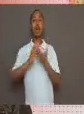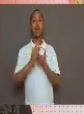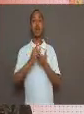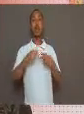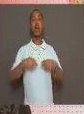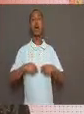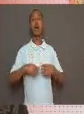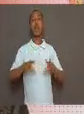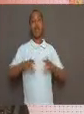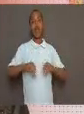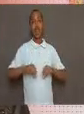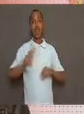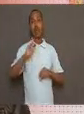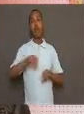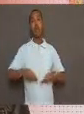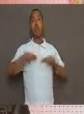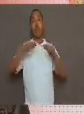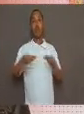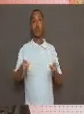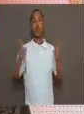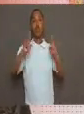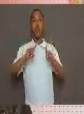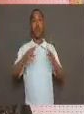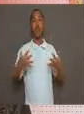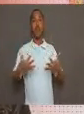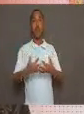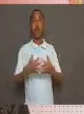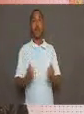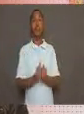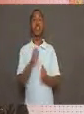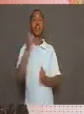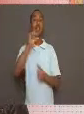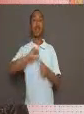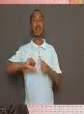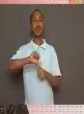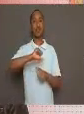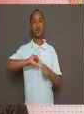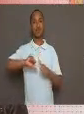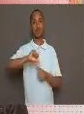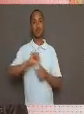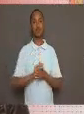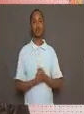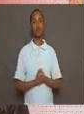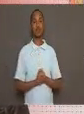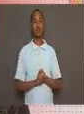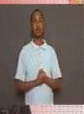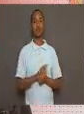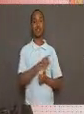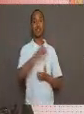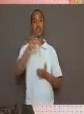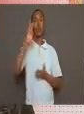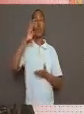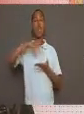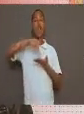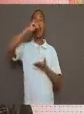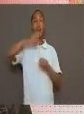have gained or lost when it is combined with other atoms. You will learn